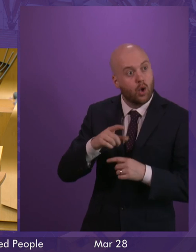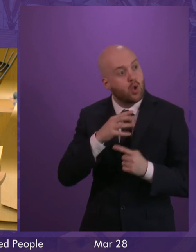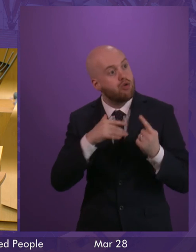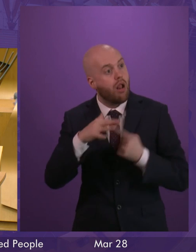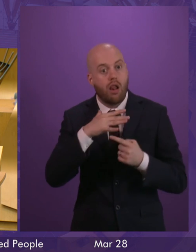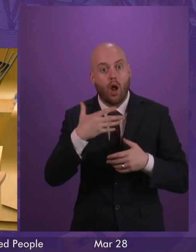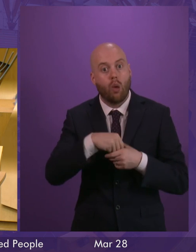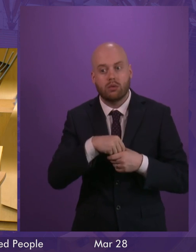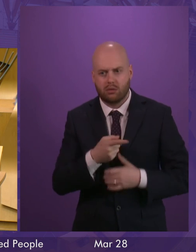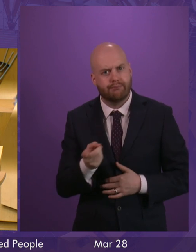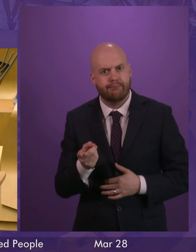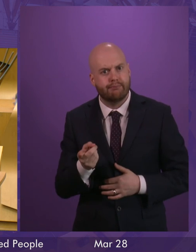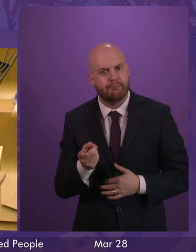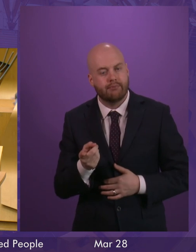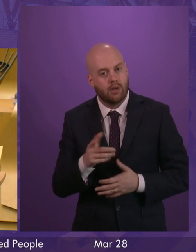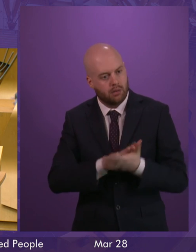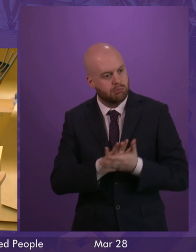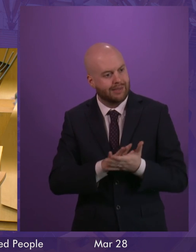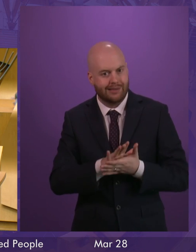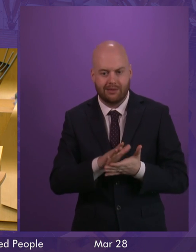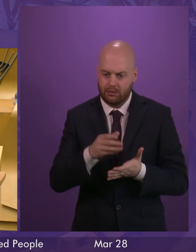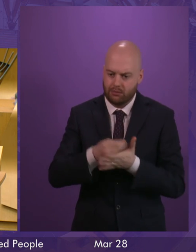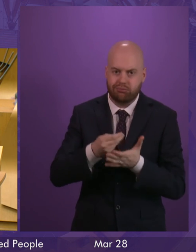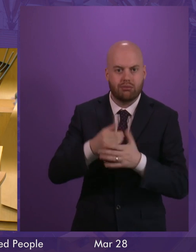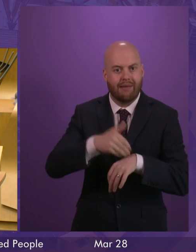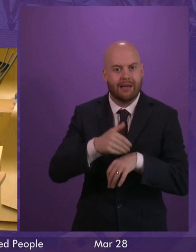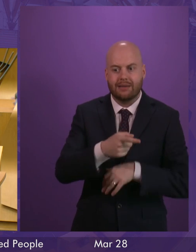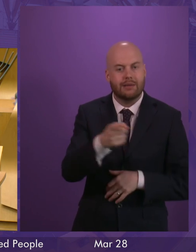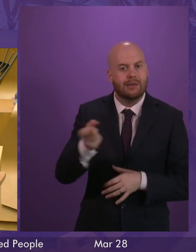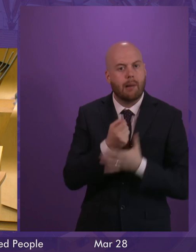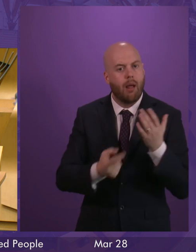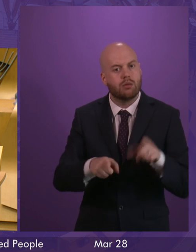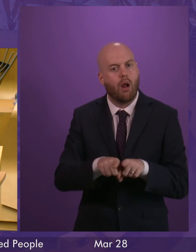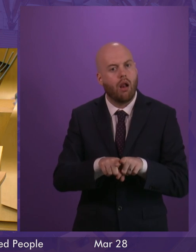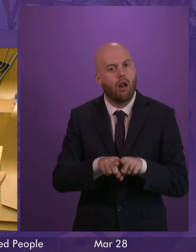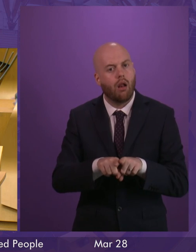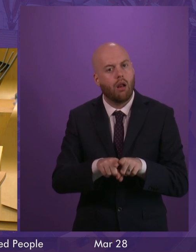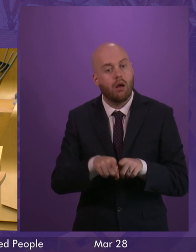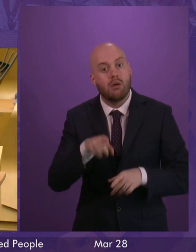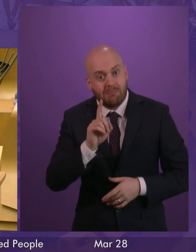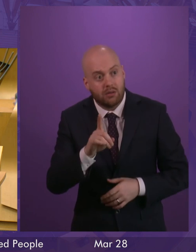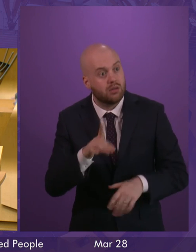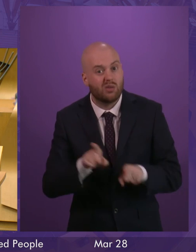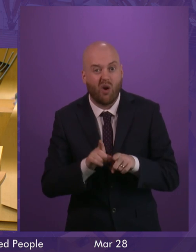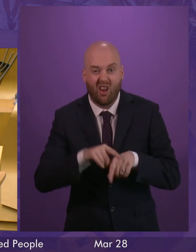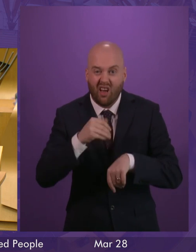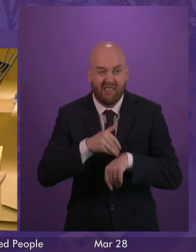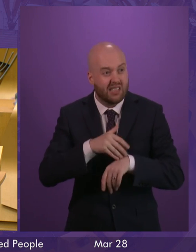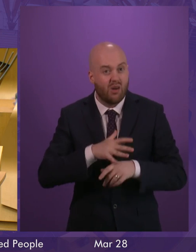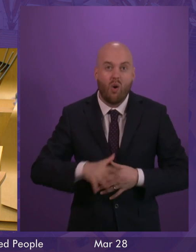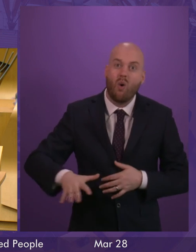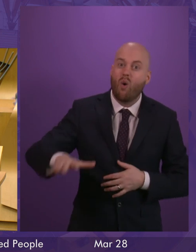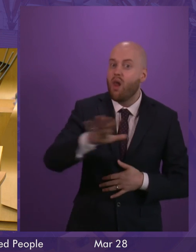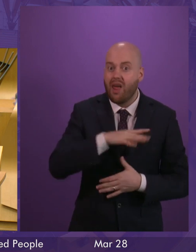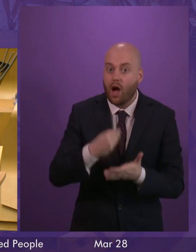poor economic outcomes for disabled people. But of course, it is also an economic futility. We know right now, I